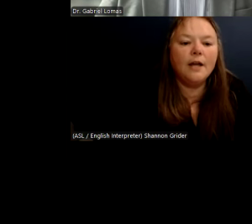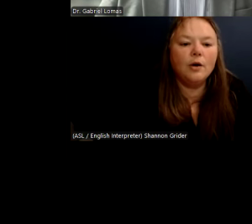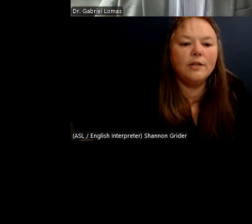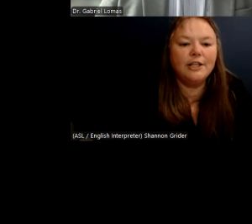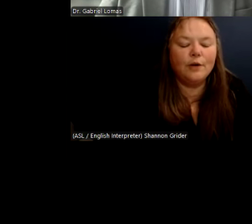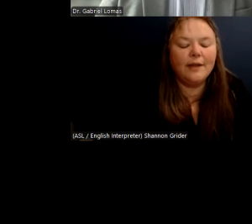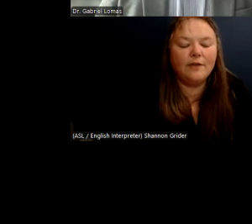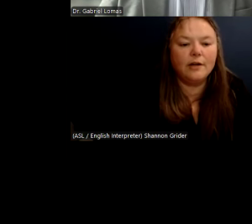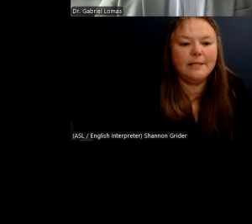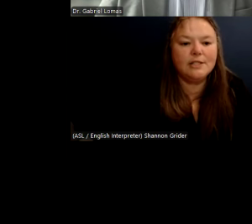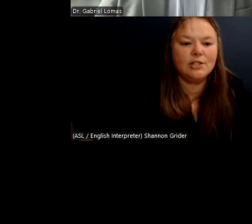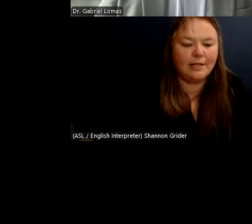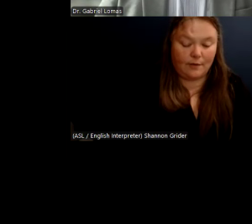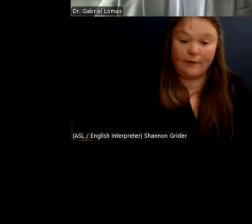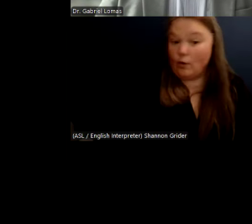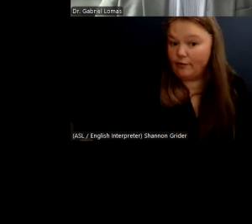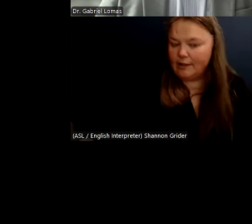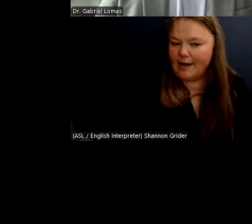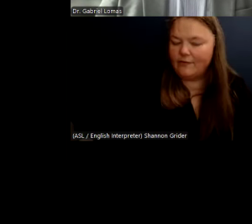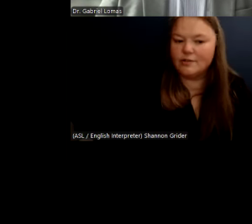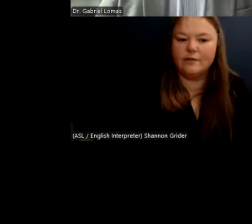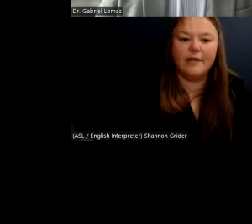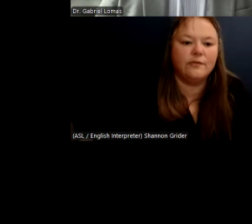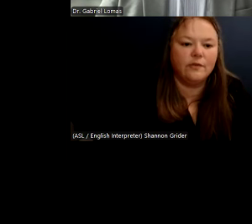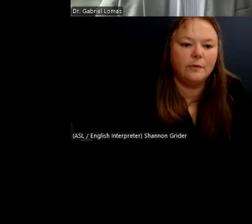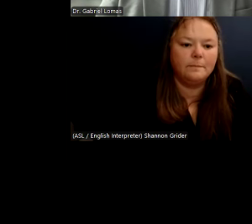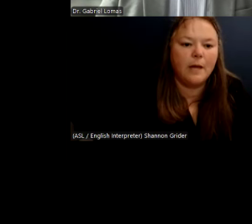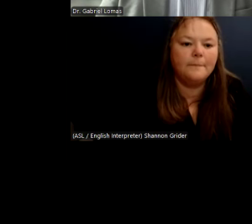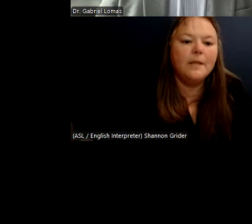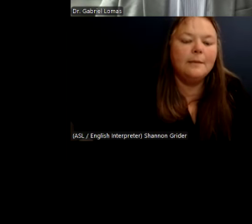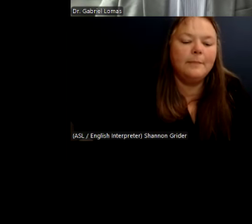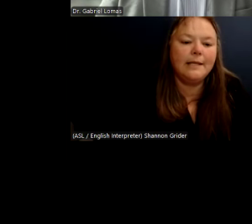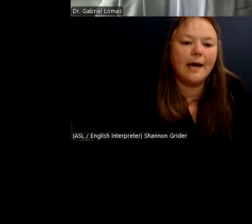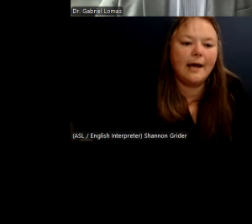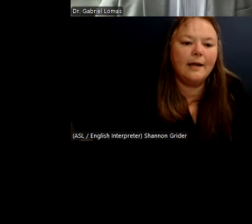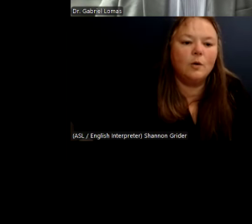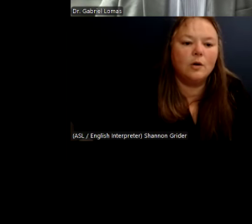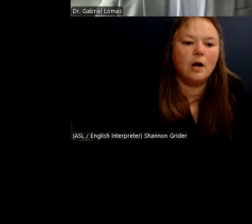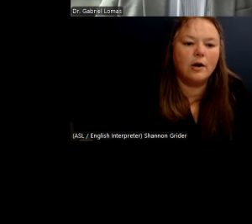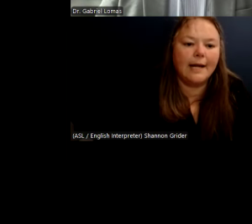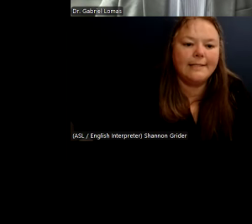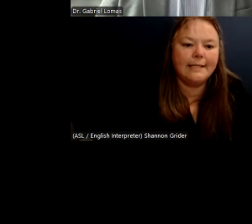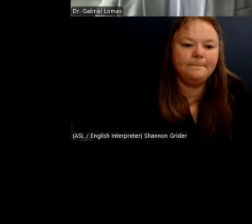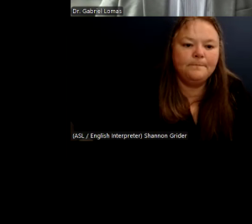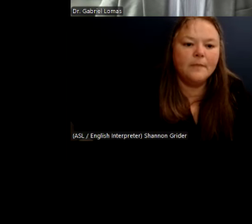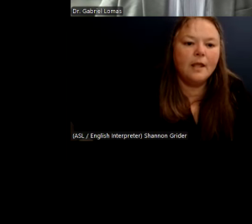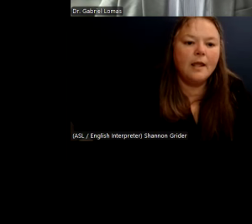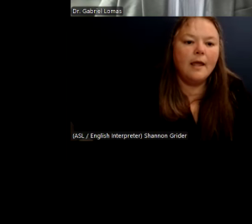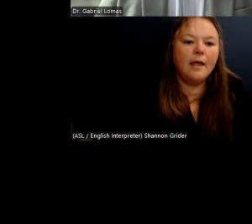I know that, they arrive, hopefully they have certification from BEI or RID.